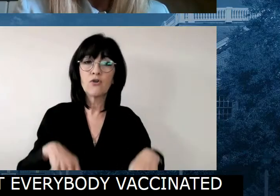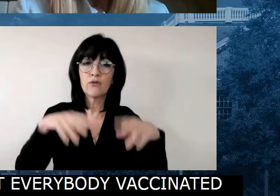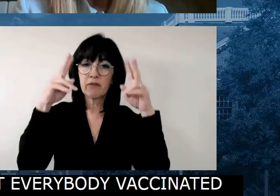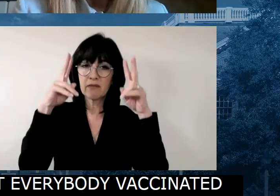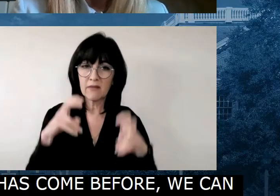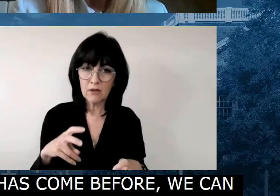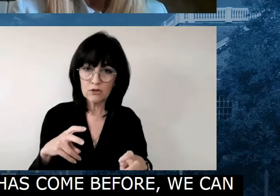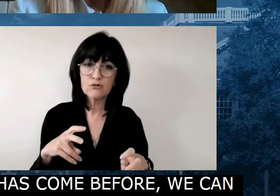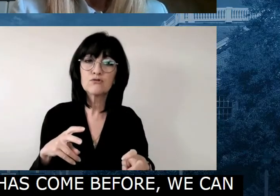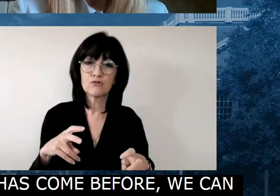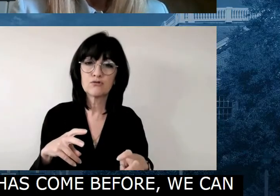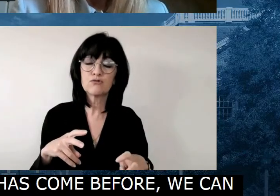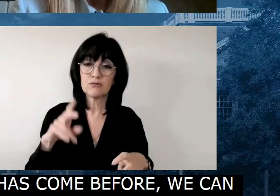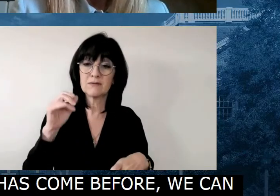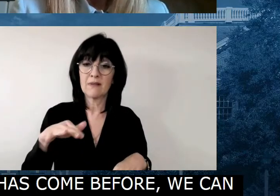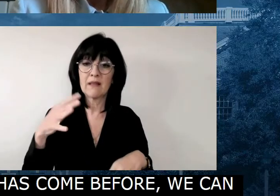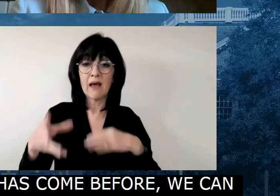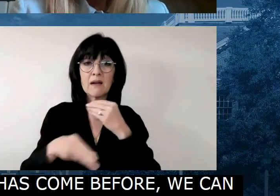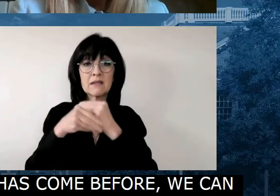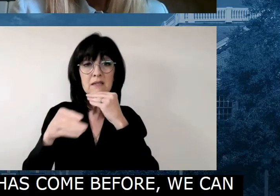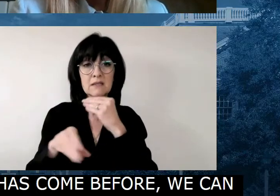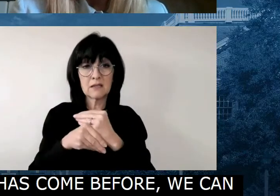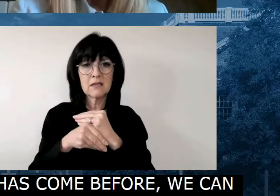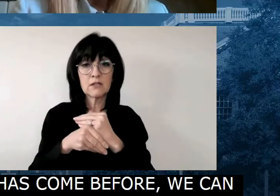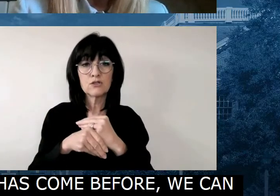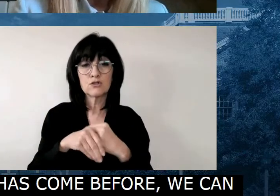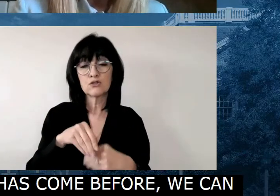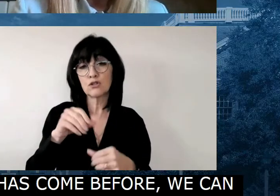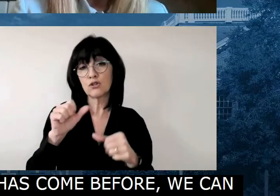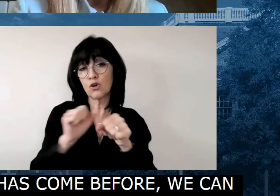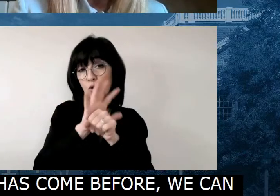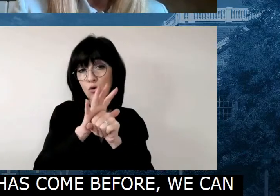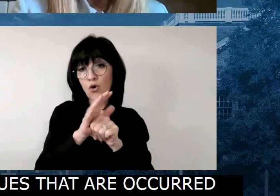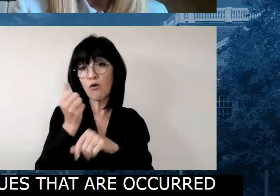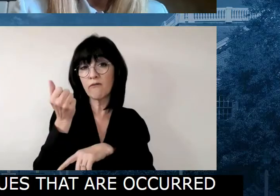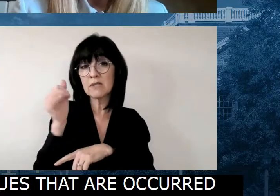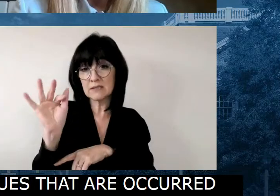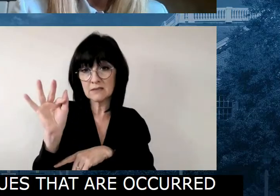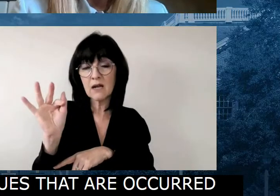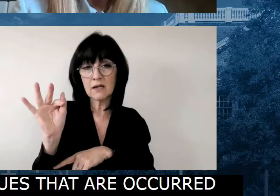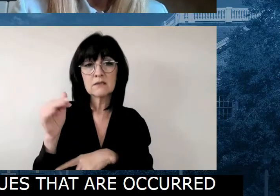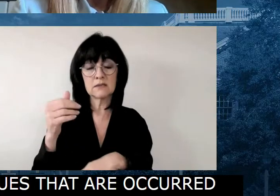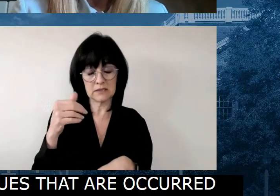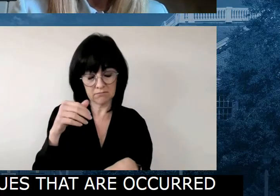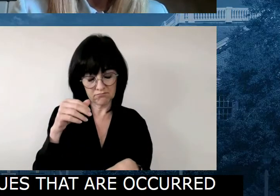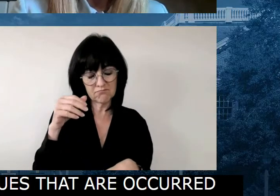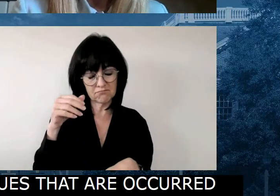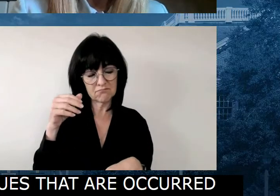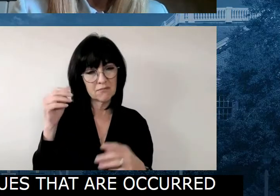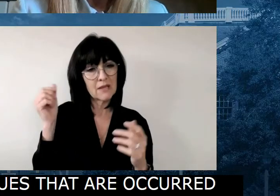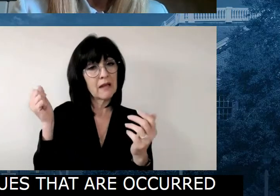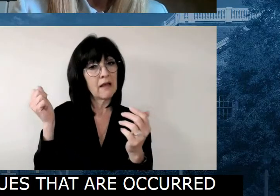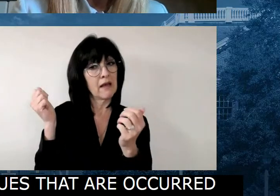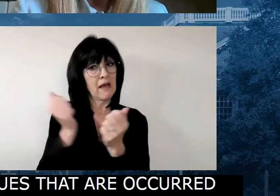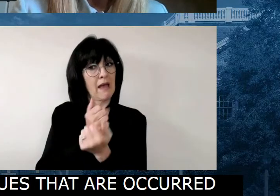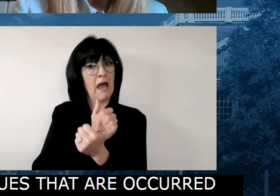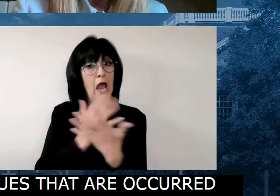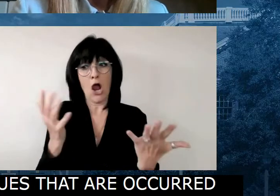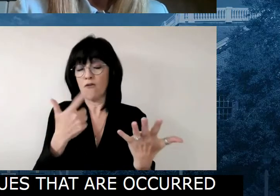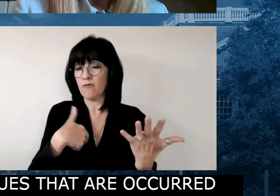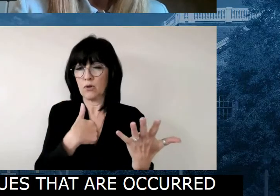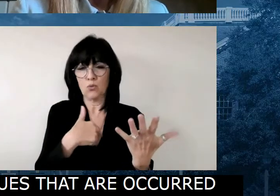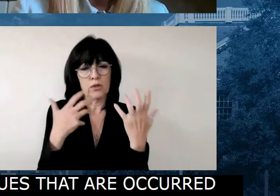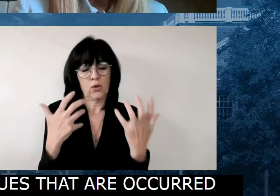in addition to COVID-19. And so doing everything we can to get people vaccinated, we think is